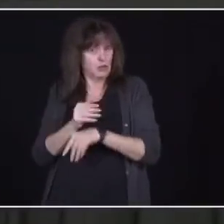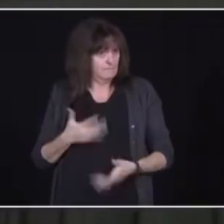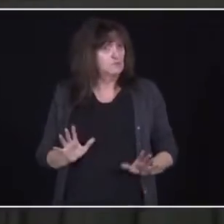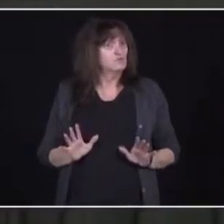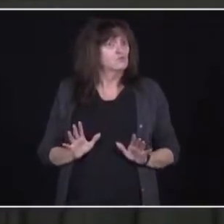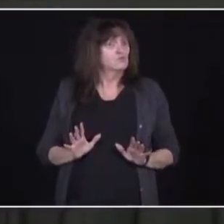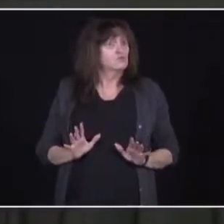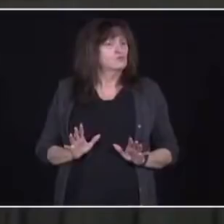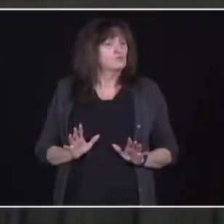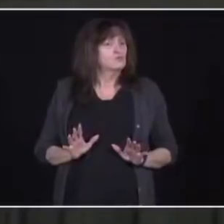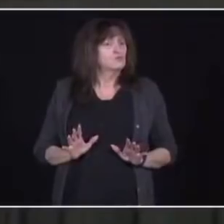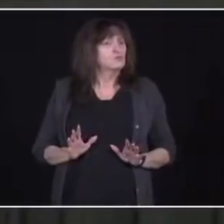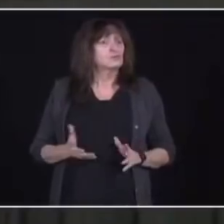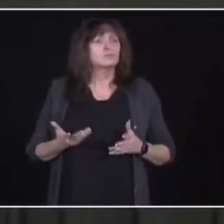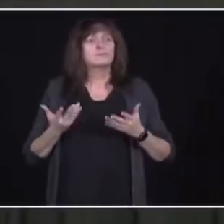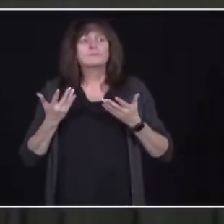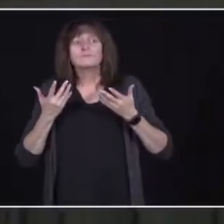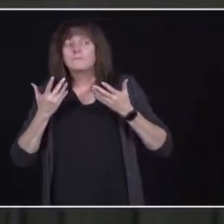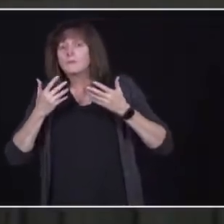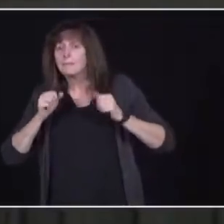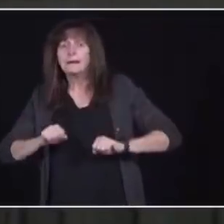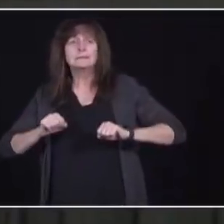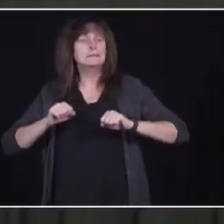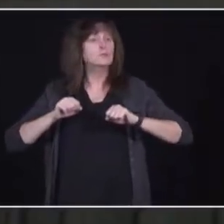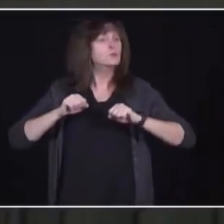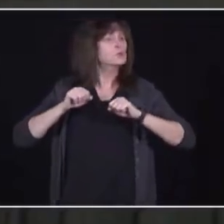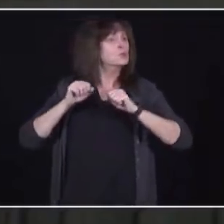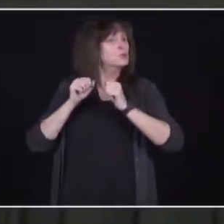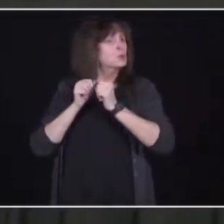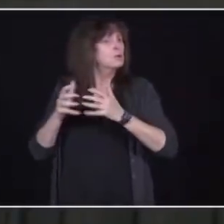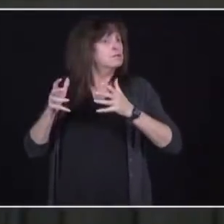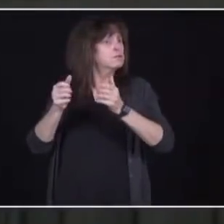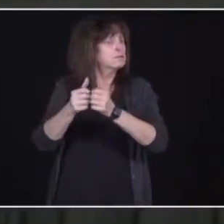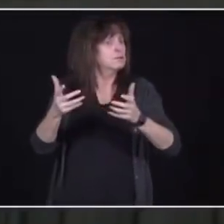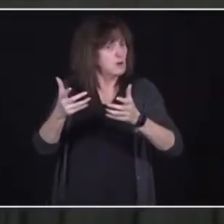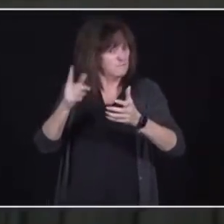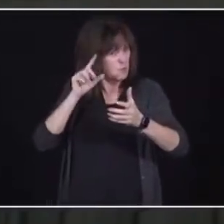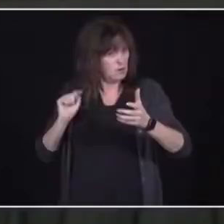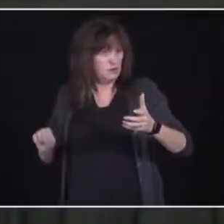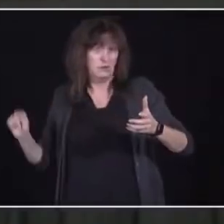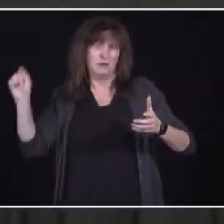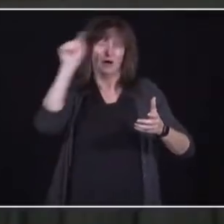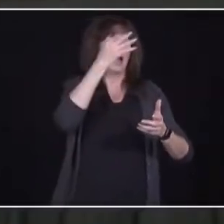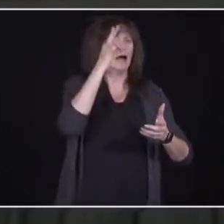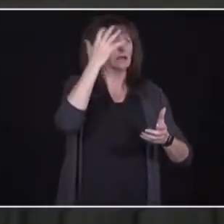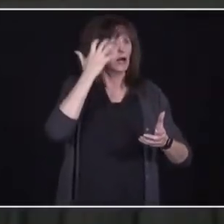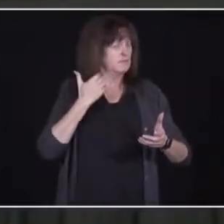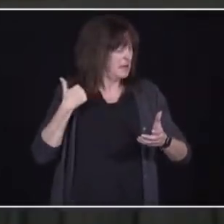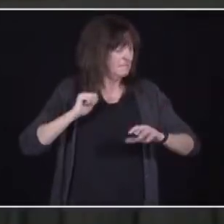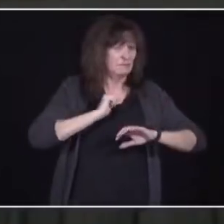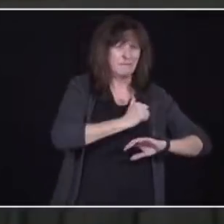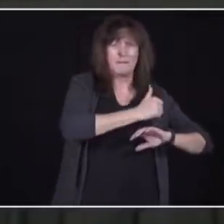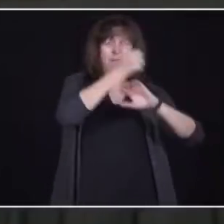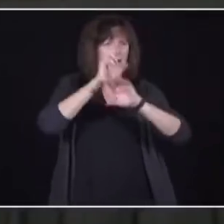the capacity to flow the vaccines through the 19 hospitals that are running mass vaccination clinics. We are piloting a project with the